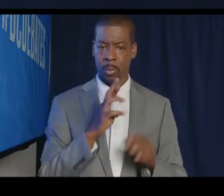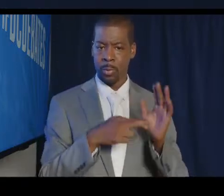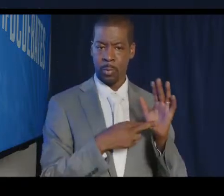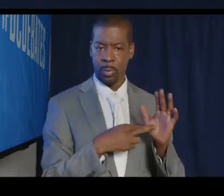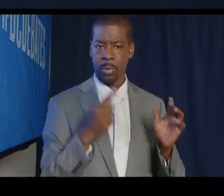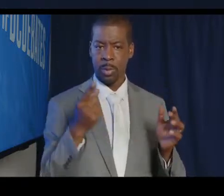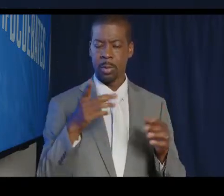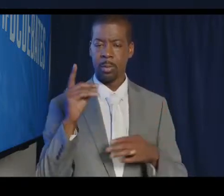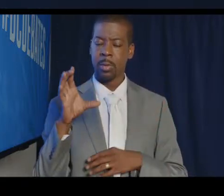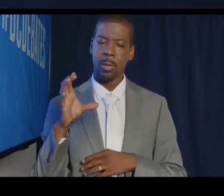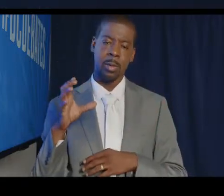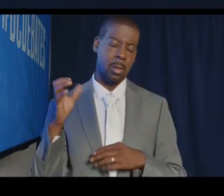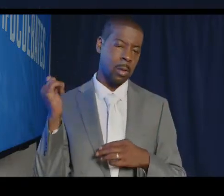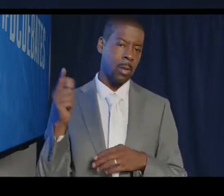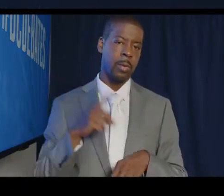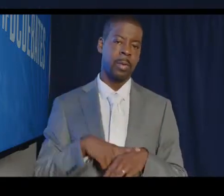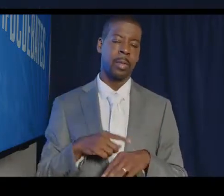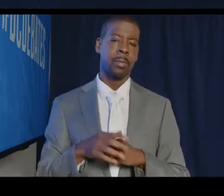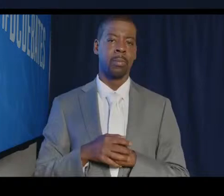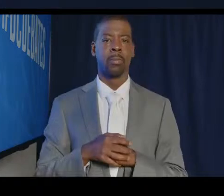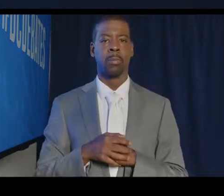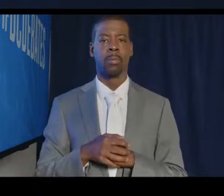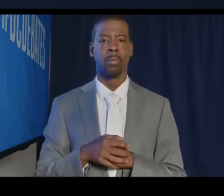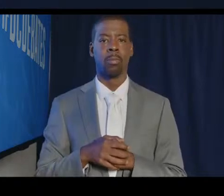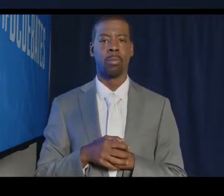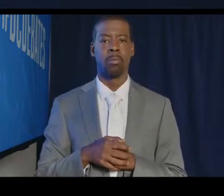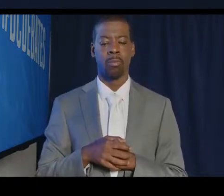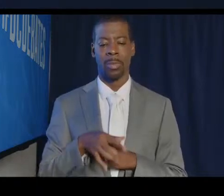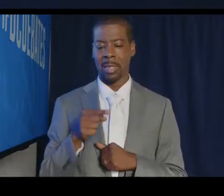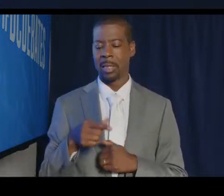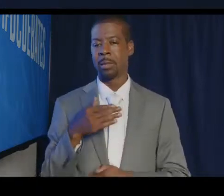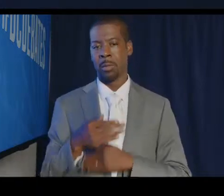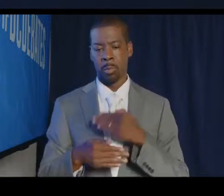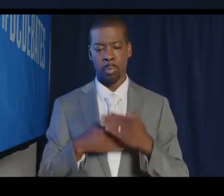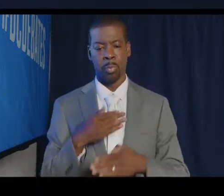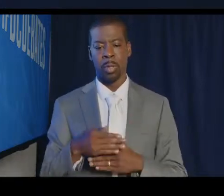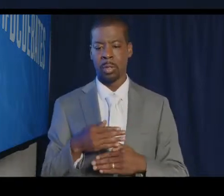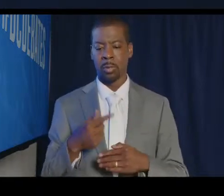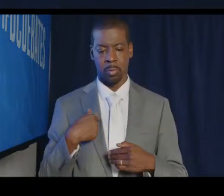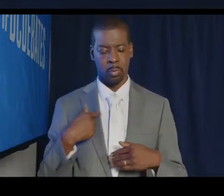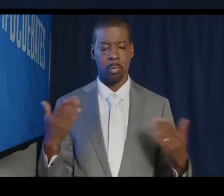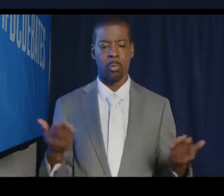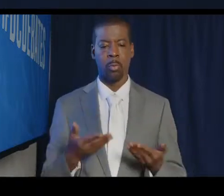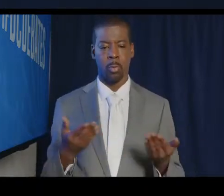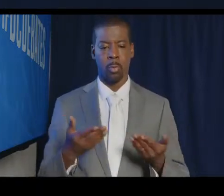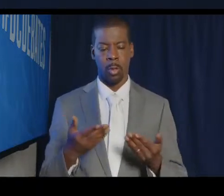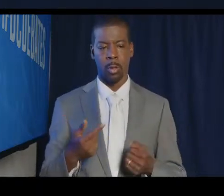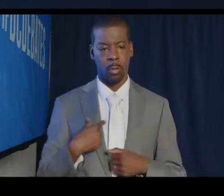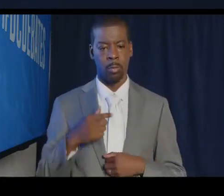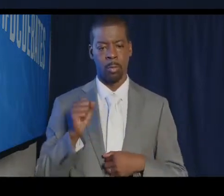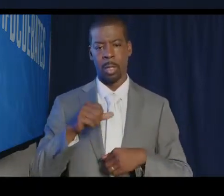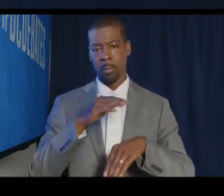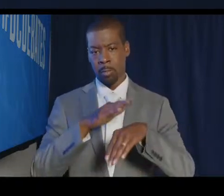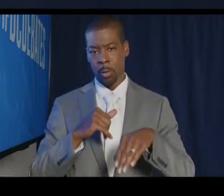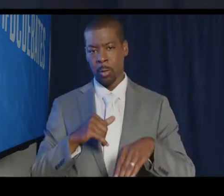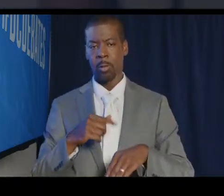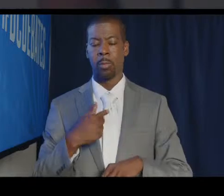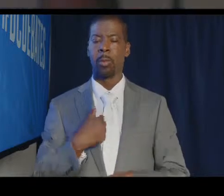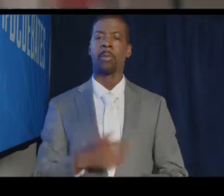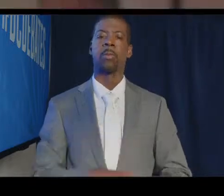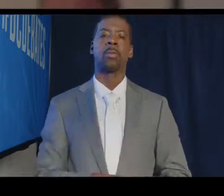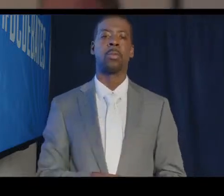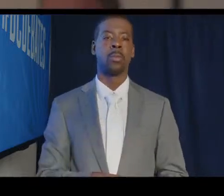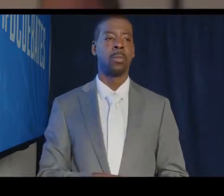well, and will continue to be there as we go through this process, and we hope that they will lean on us. Councilmember White, how have you changed